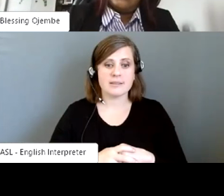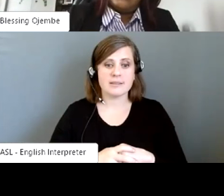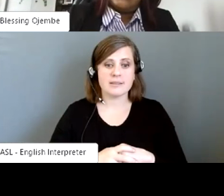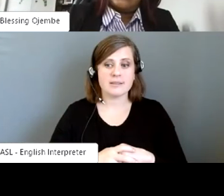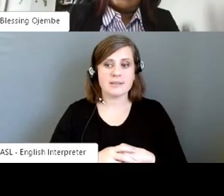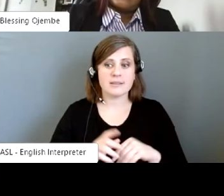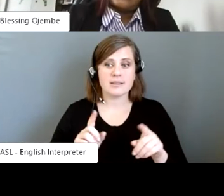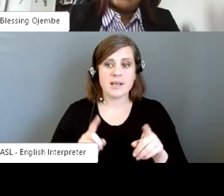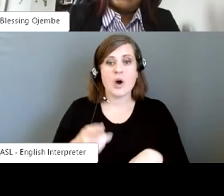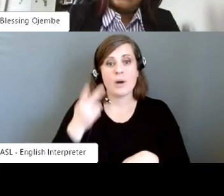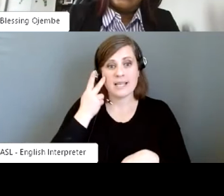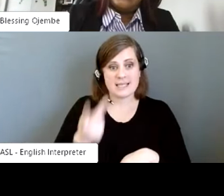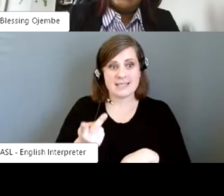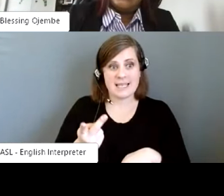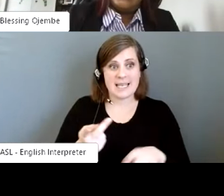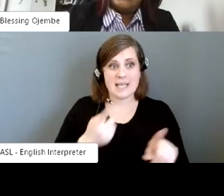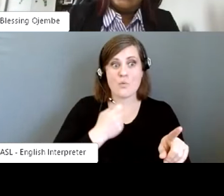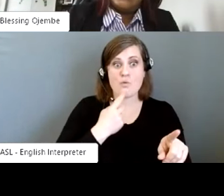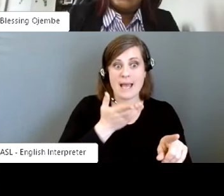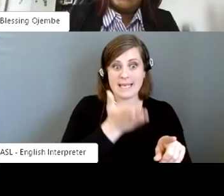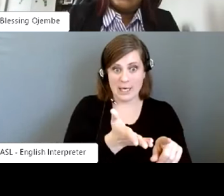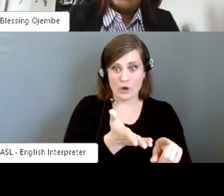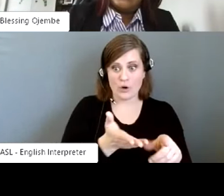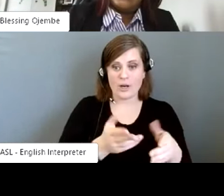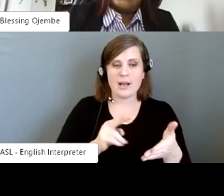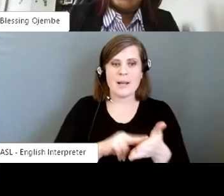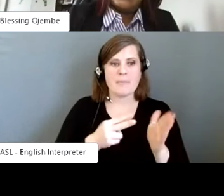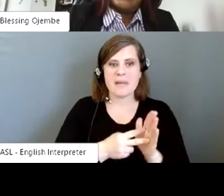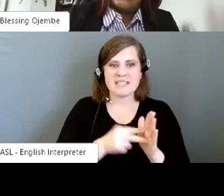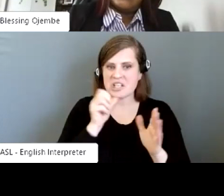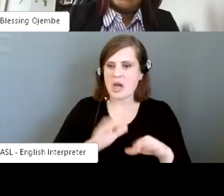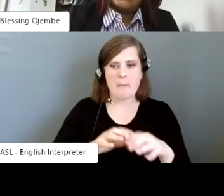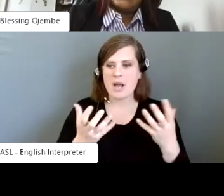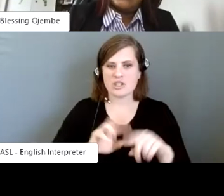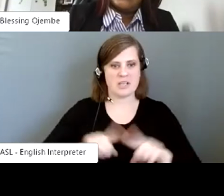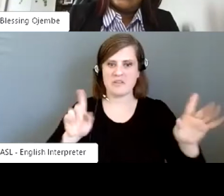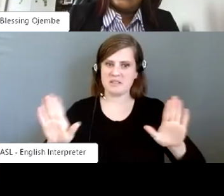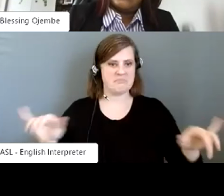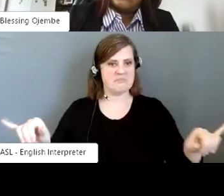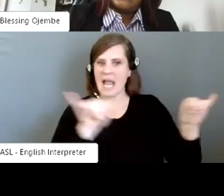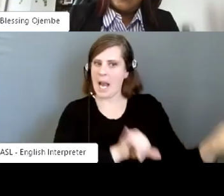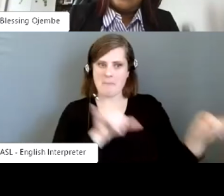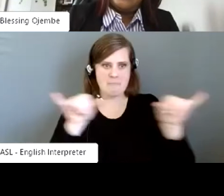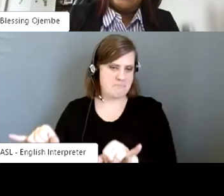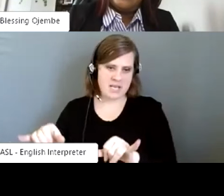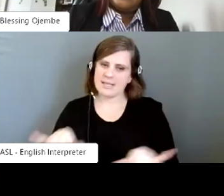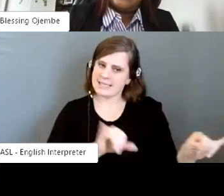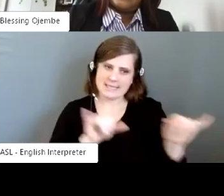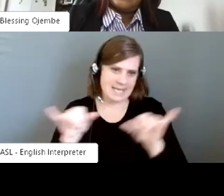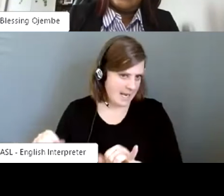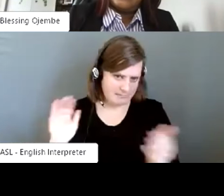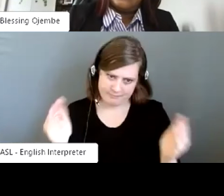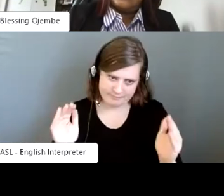are written on red, those ones that are red, it means there was no significant difference between people identified as Black